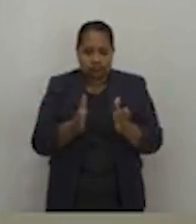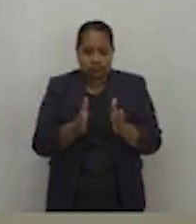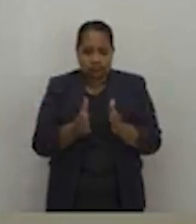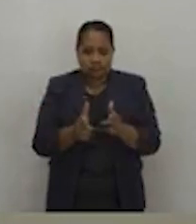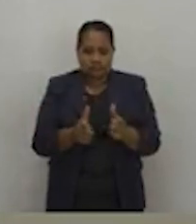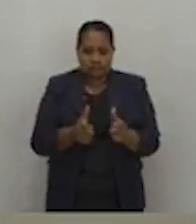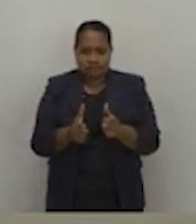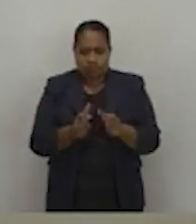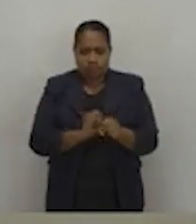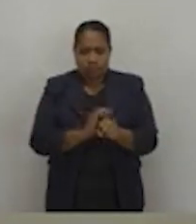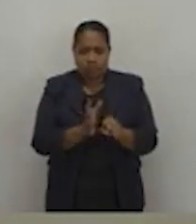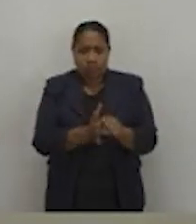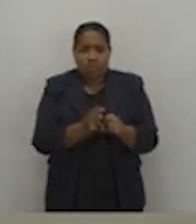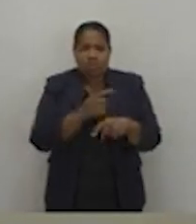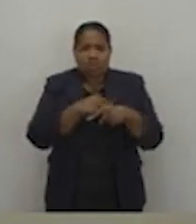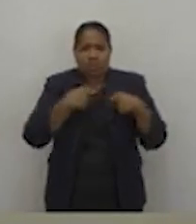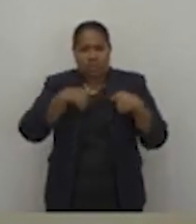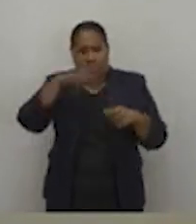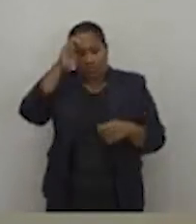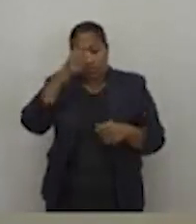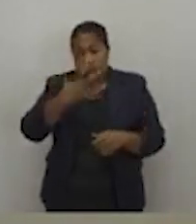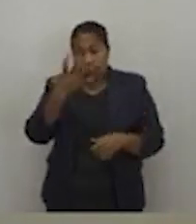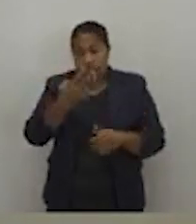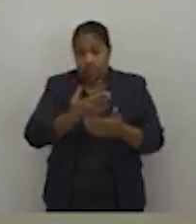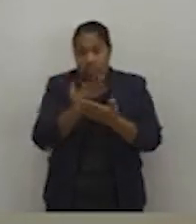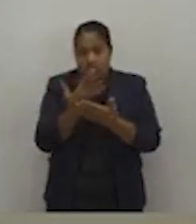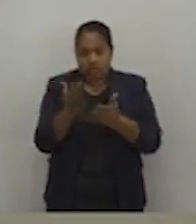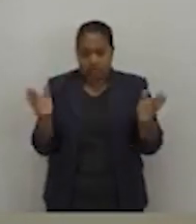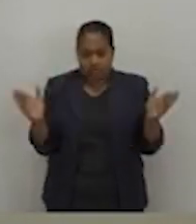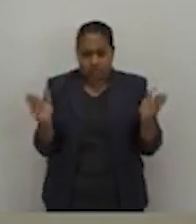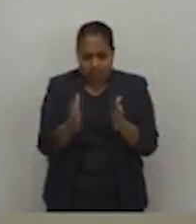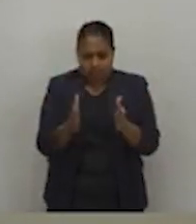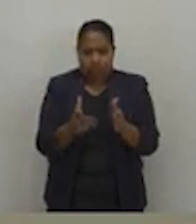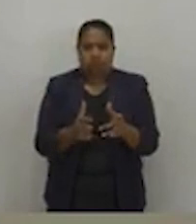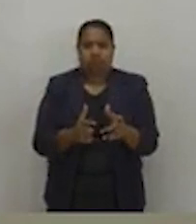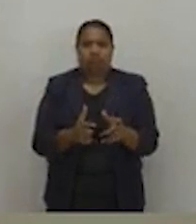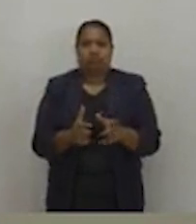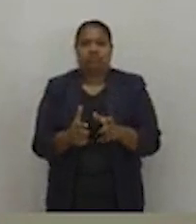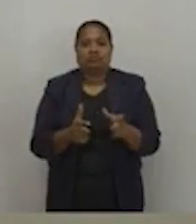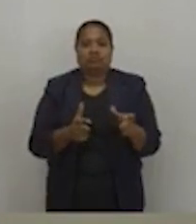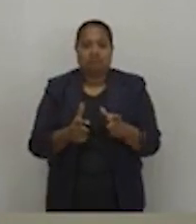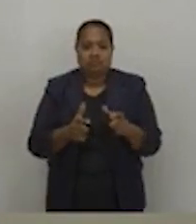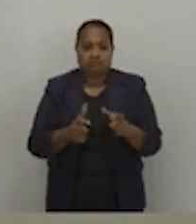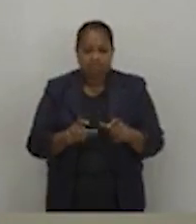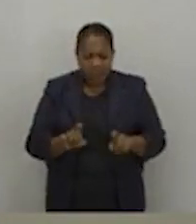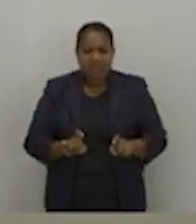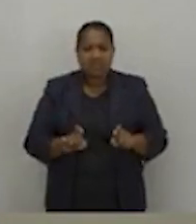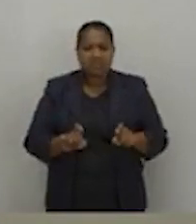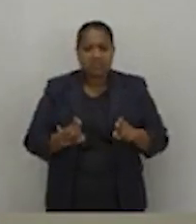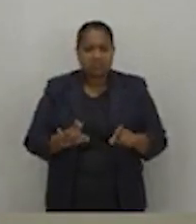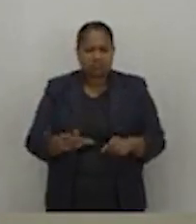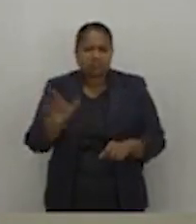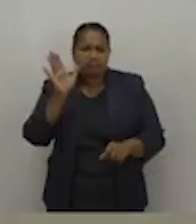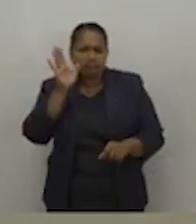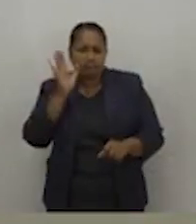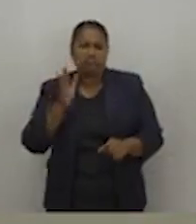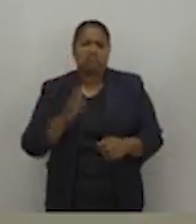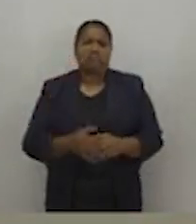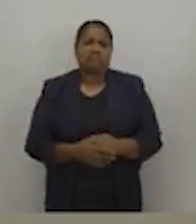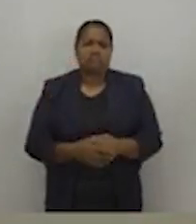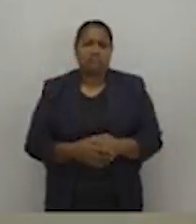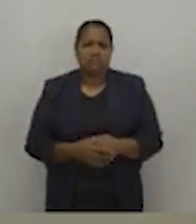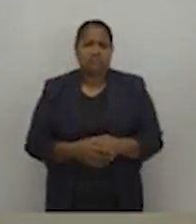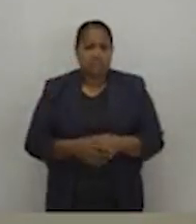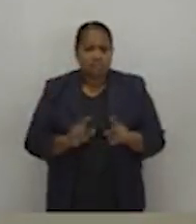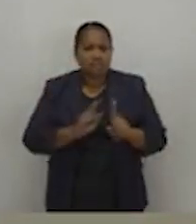be maintained for at least the next 14 days. Stay disciplined, and we will get through this. We know